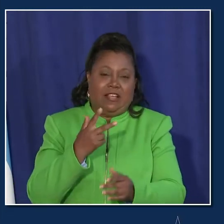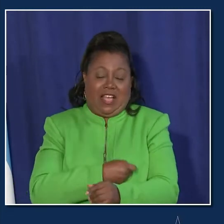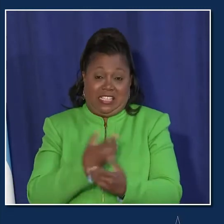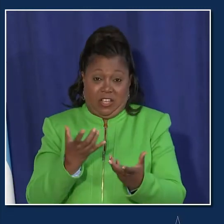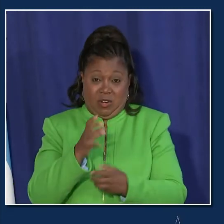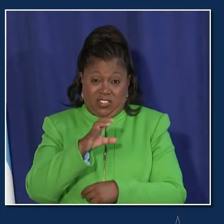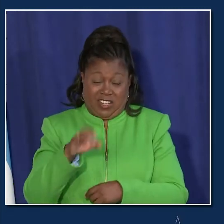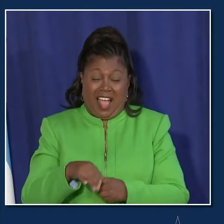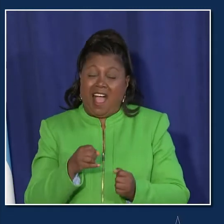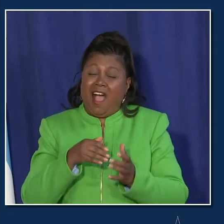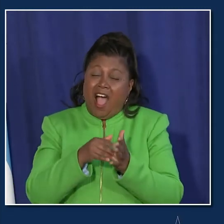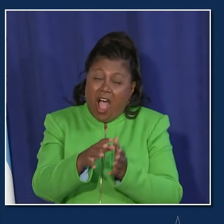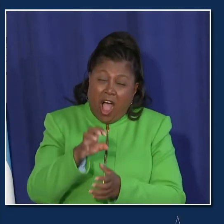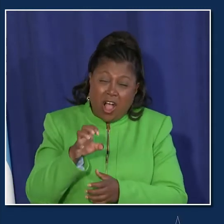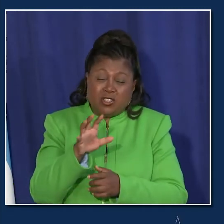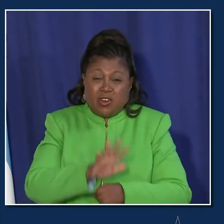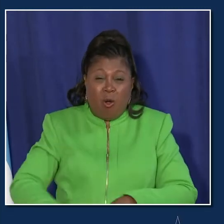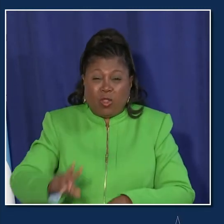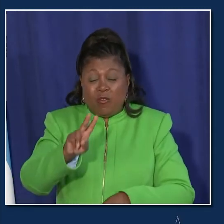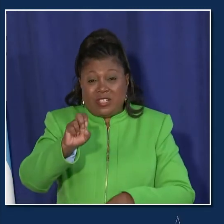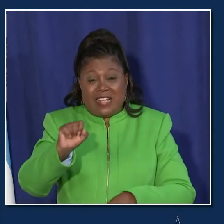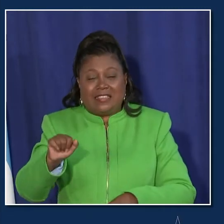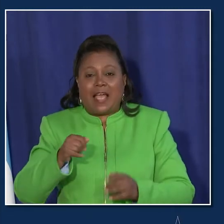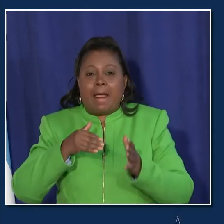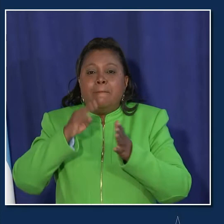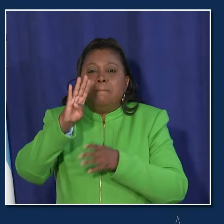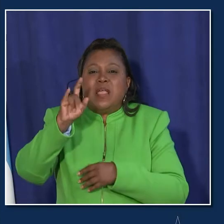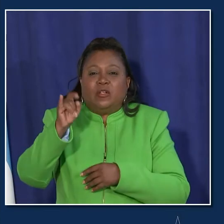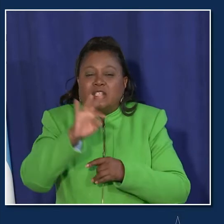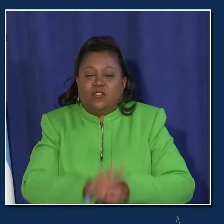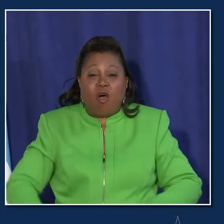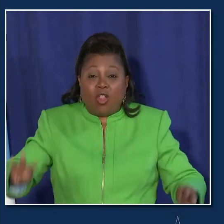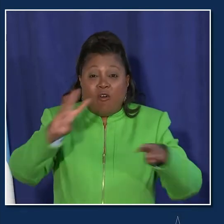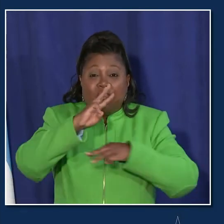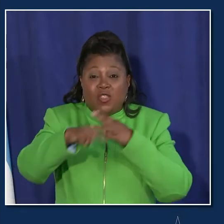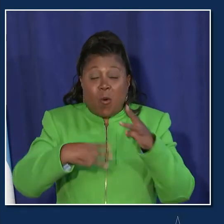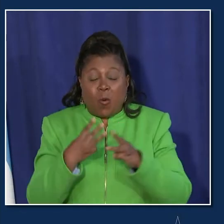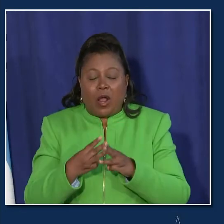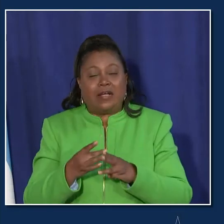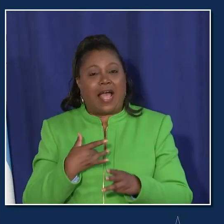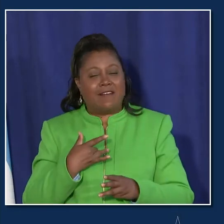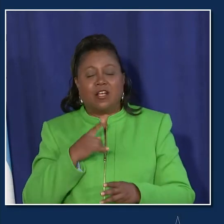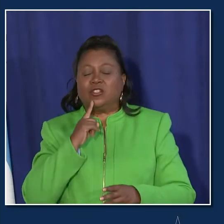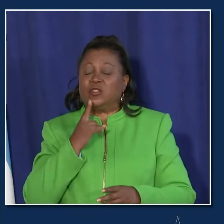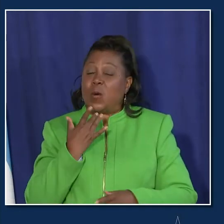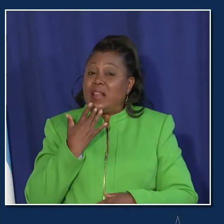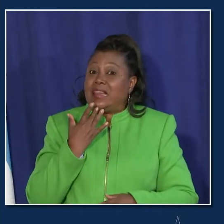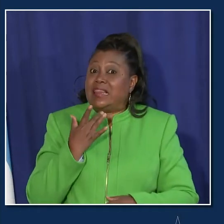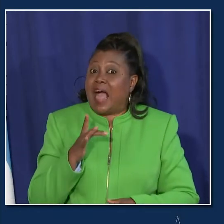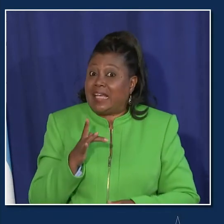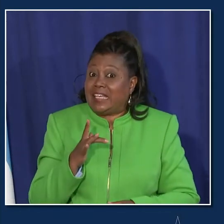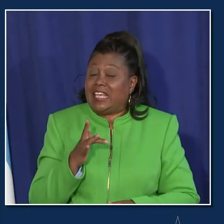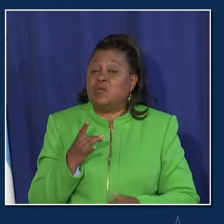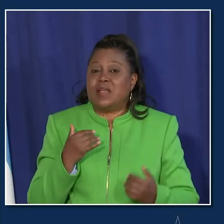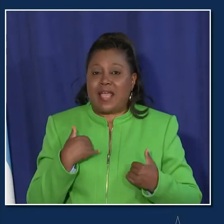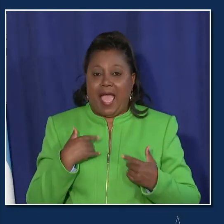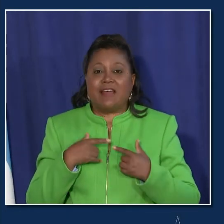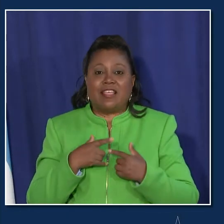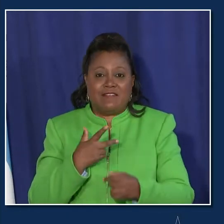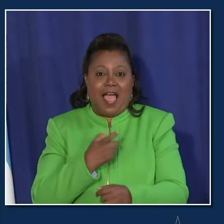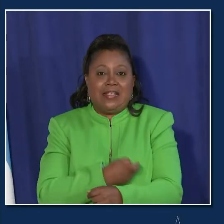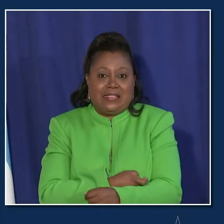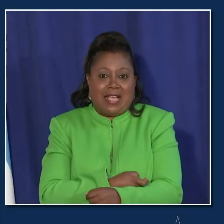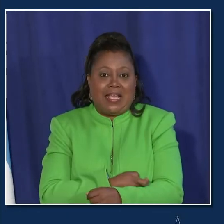Chicago, hundreds of millions across the U.S., billions around the world. And I feel so lucky that we have this vaccine